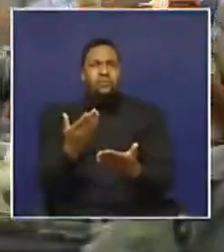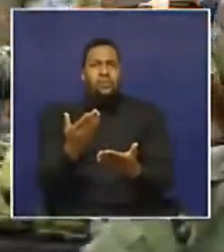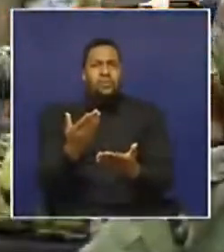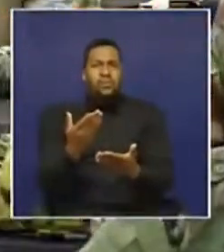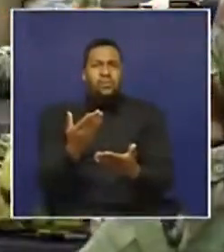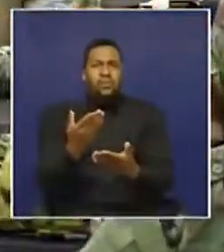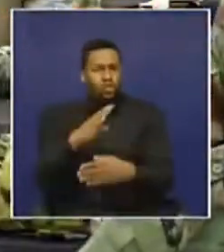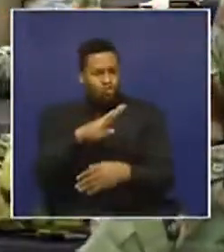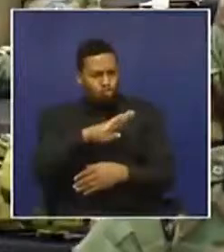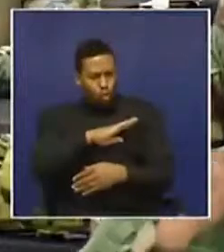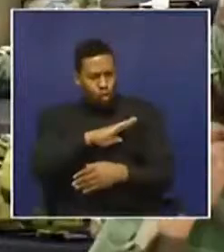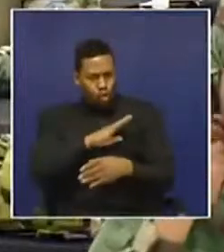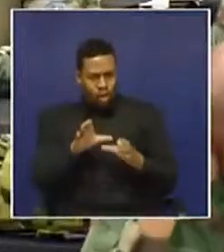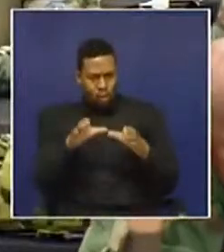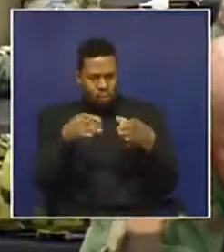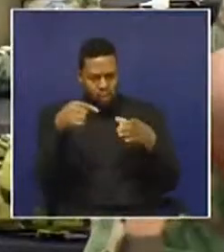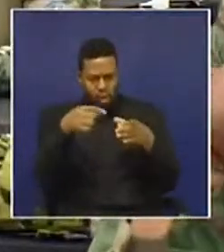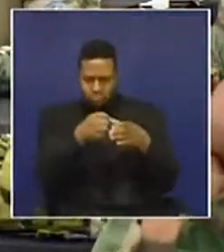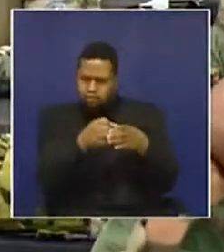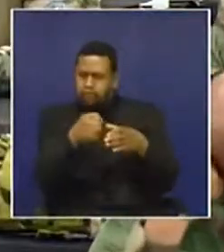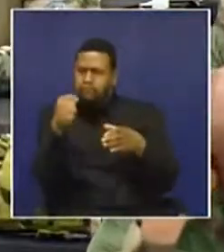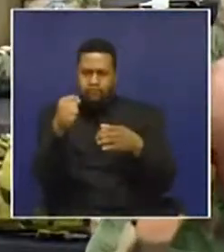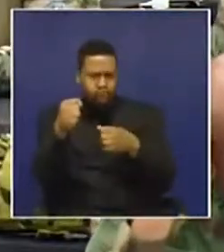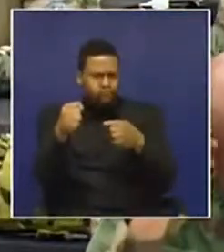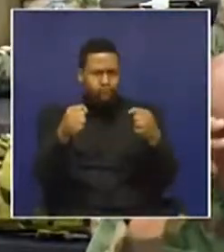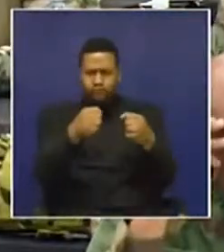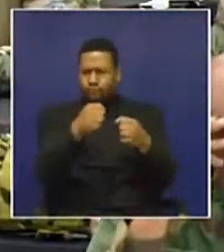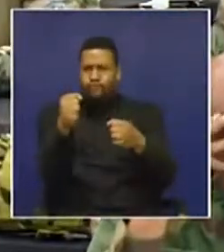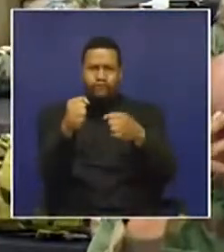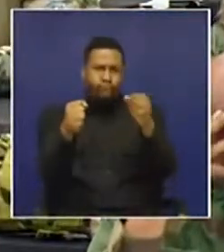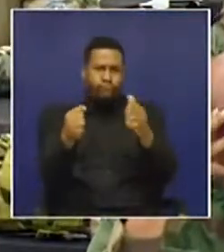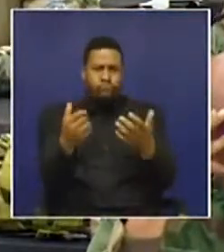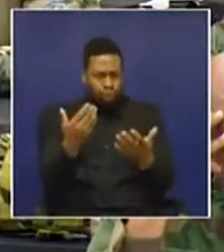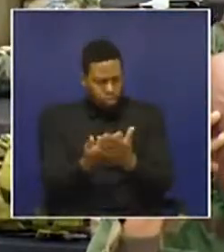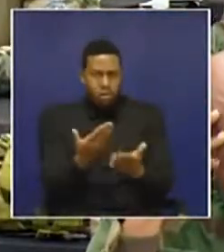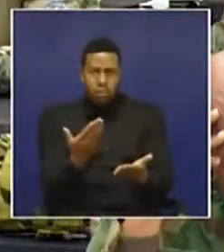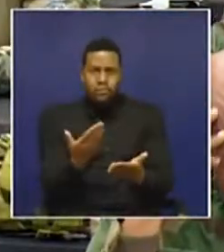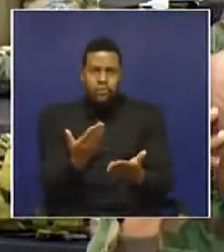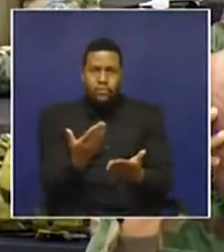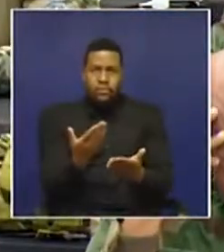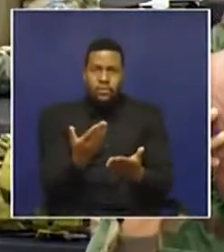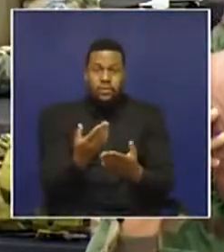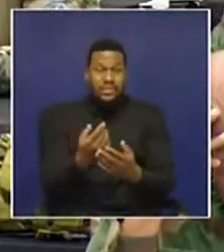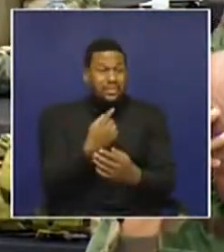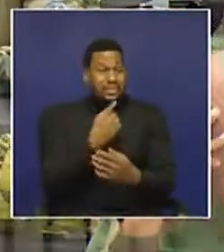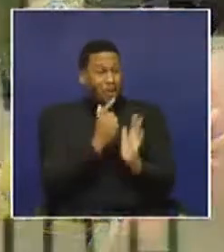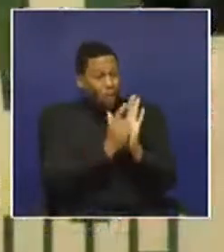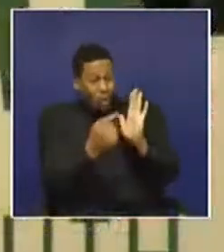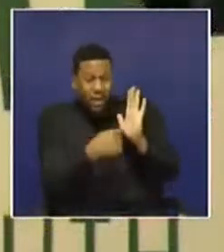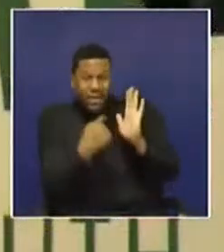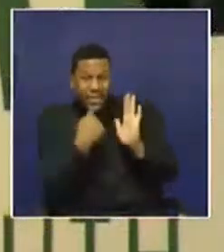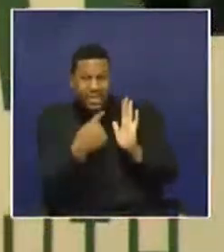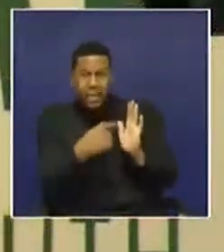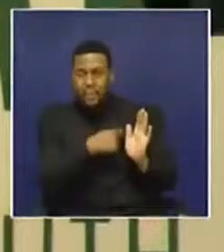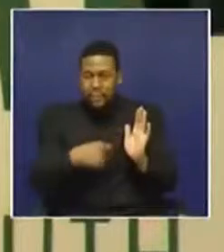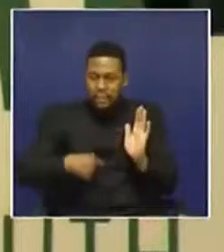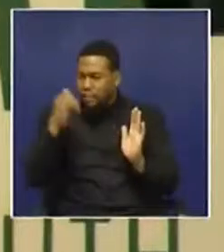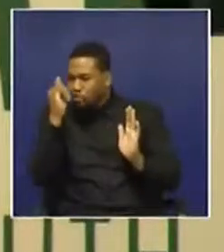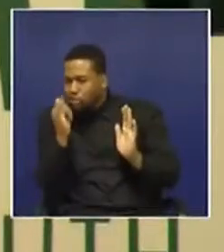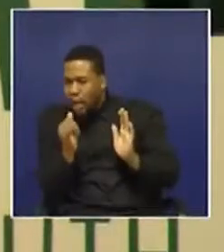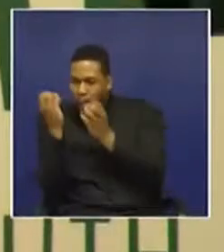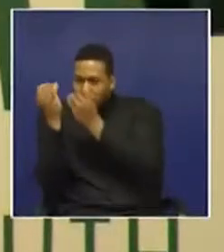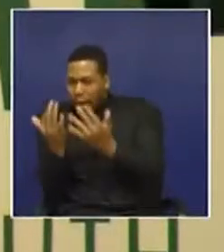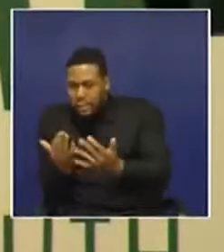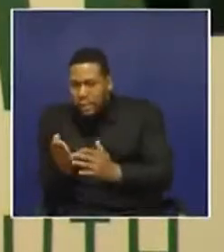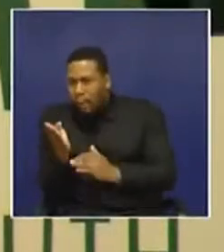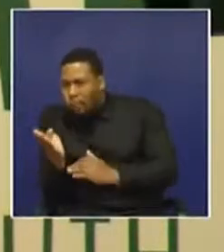the armed forces. It doesn't say the president will first check whether there's a budget or something else. If there's war tomorrow, he can